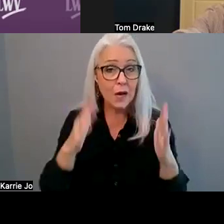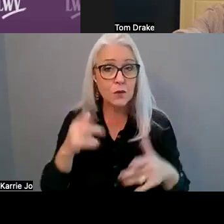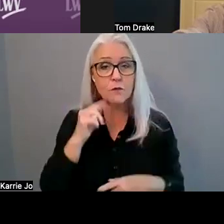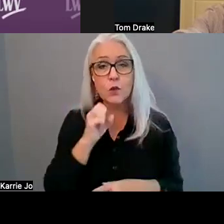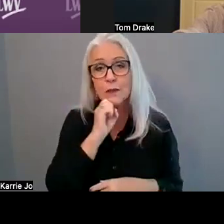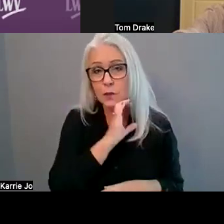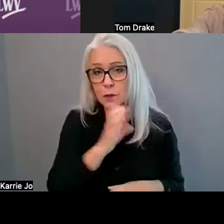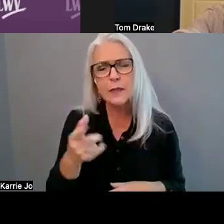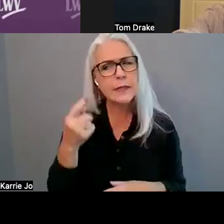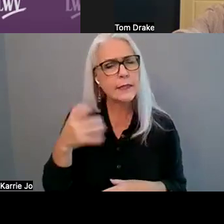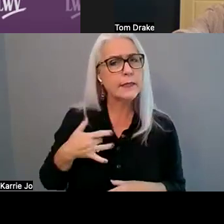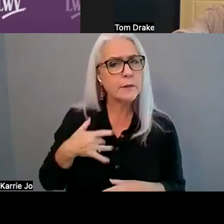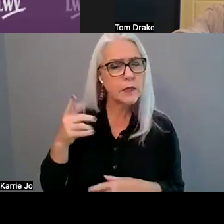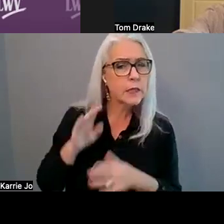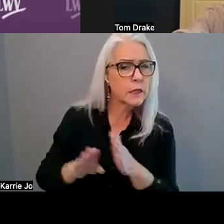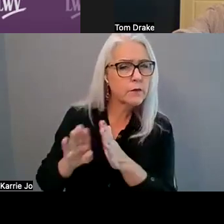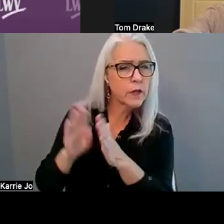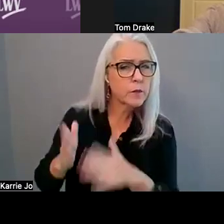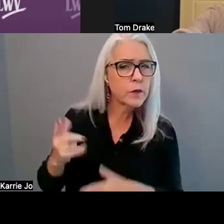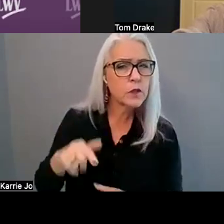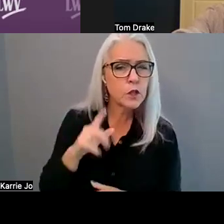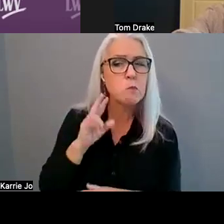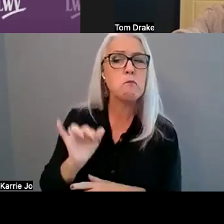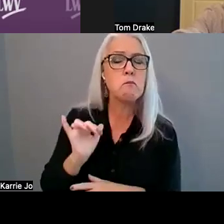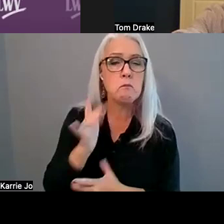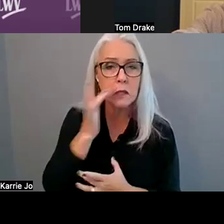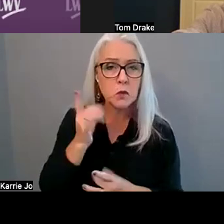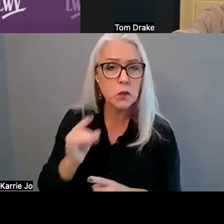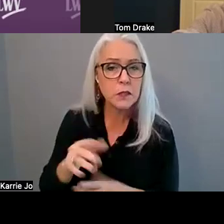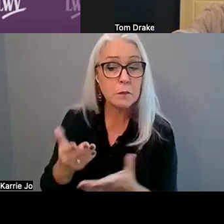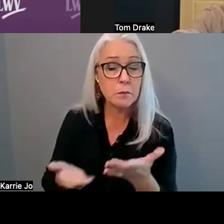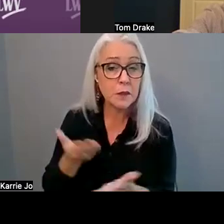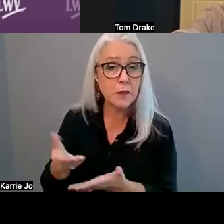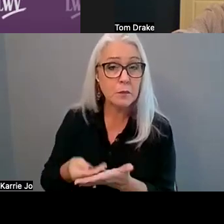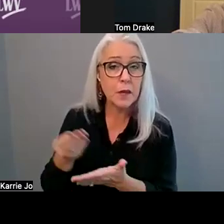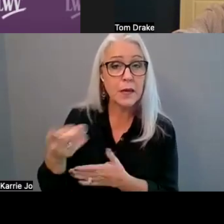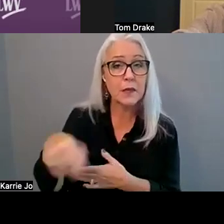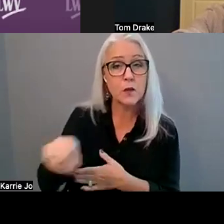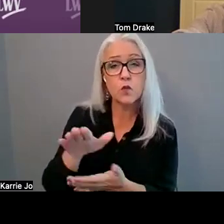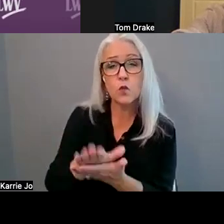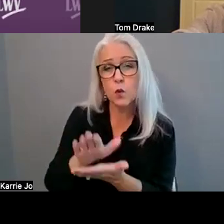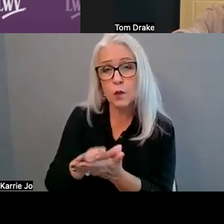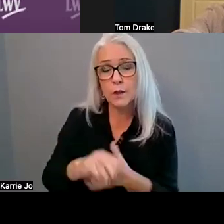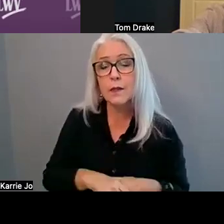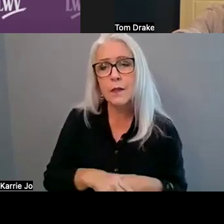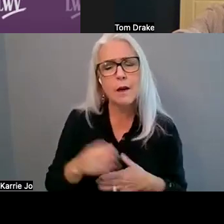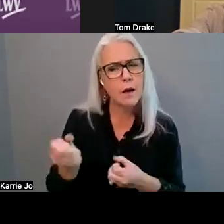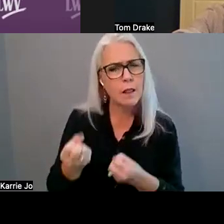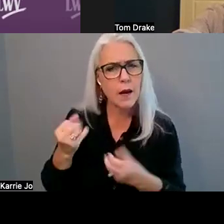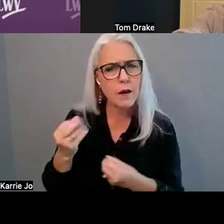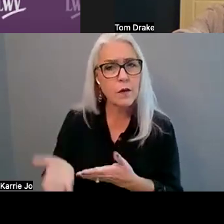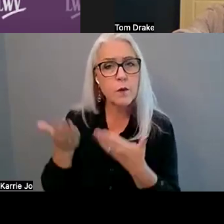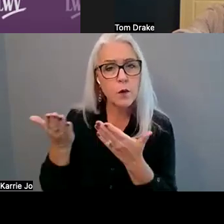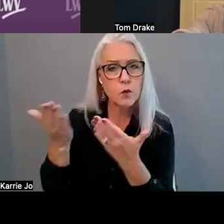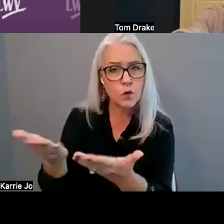the developers who are showing interest in purchasing the school, because most of the proposals right now that they're seeing are involving senior